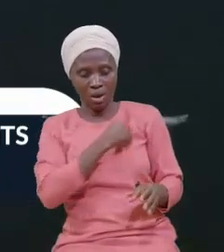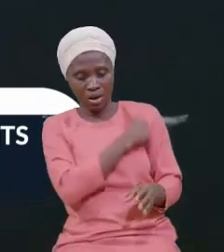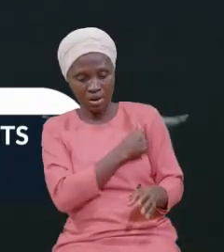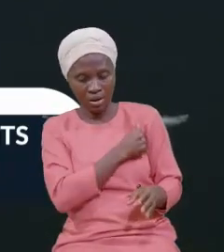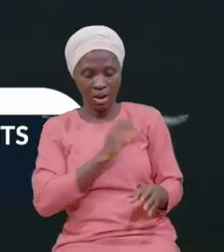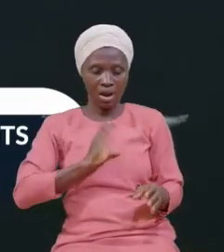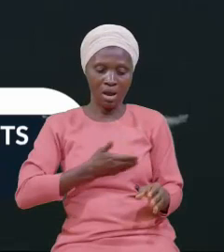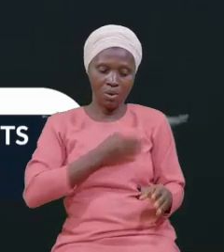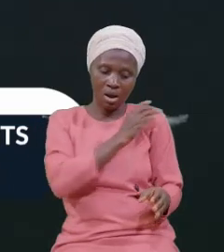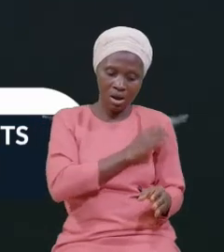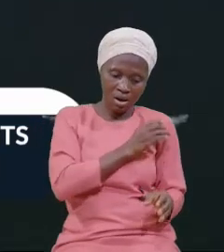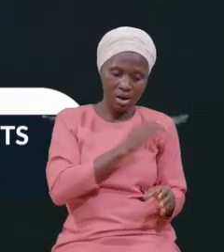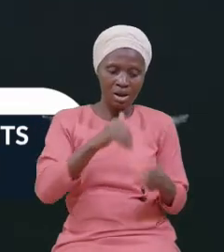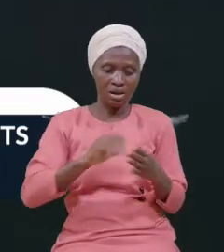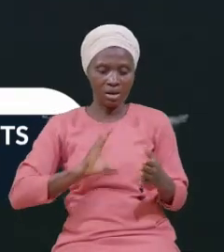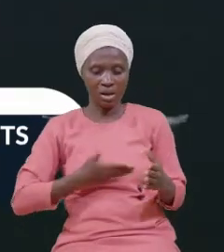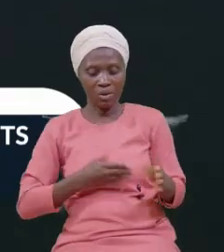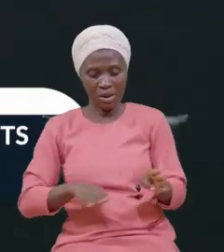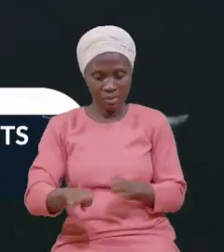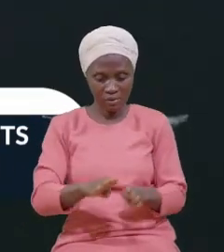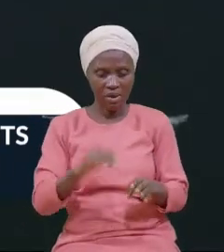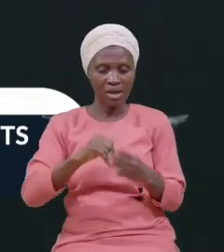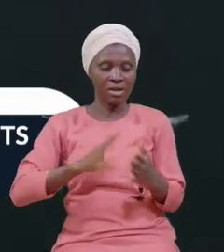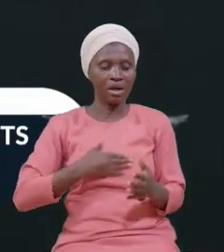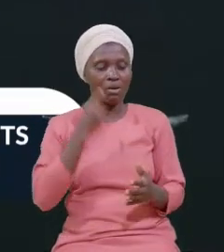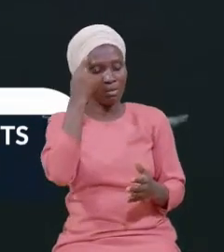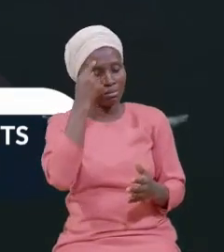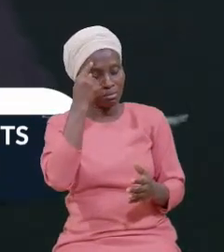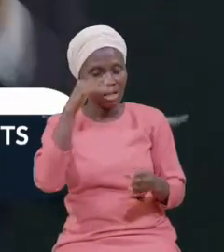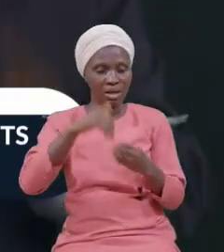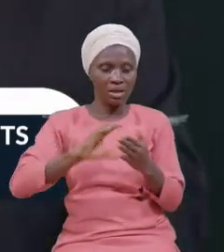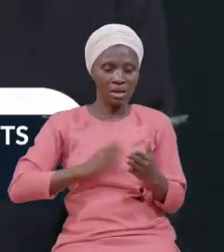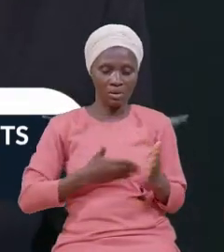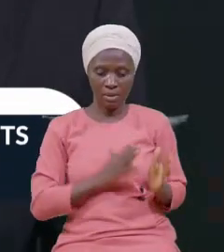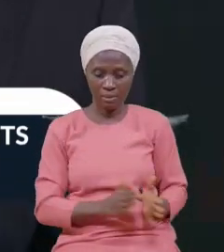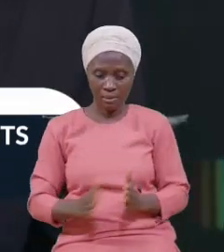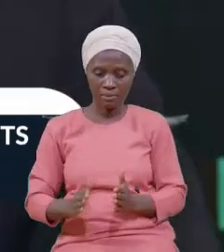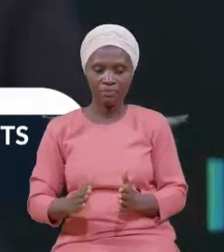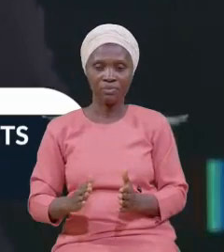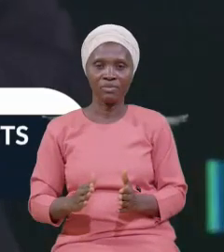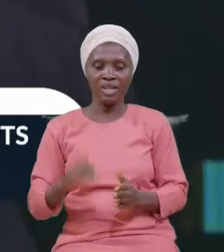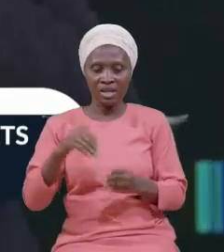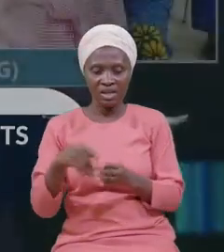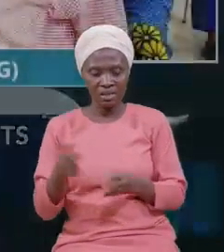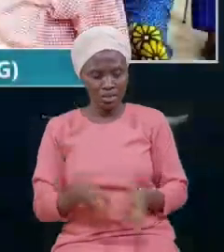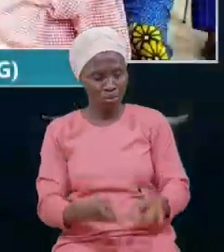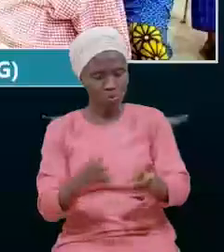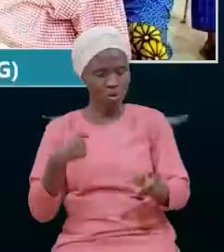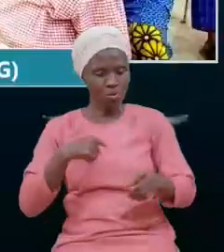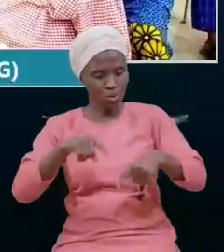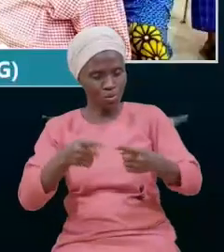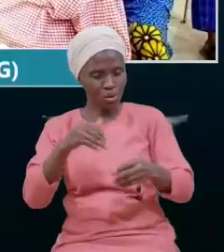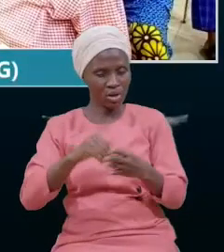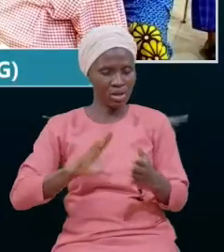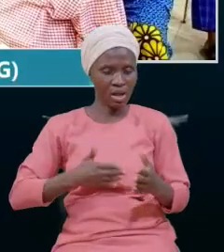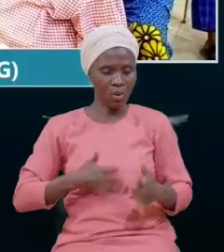our behavior, in our thought, in our planning, in the direction we go in life. As many